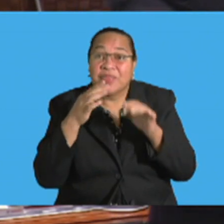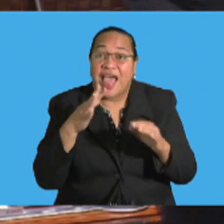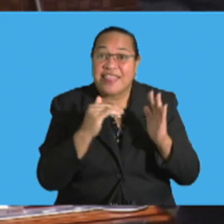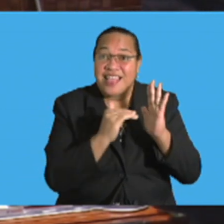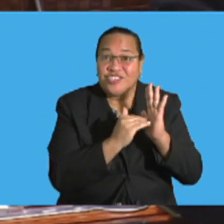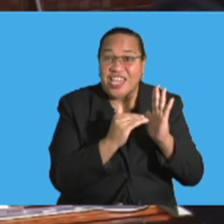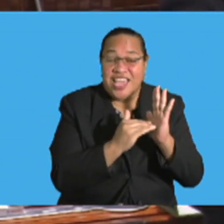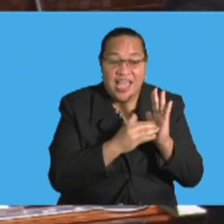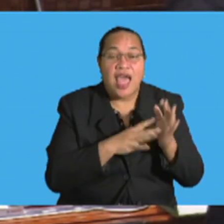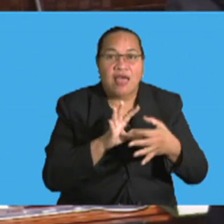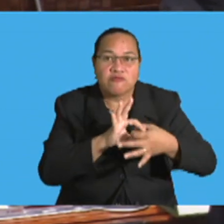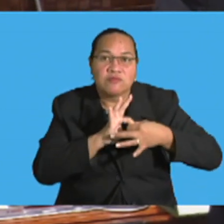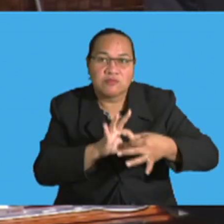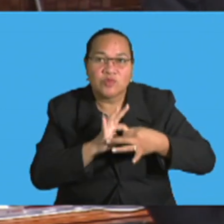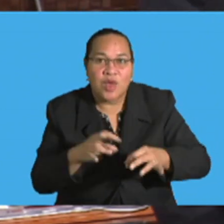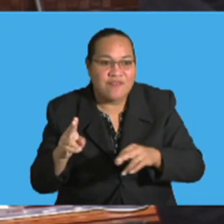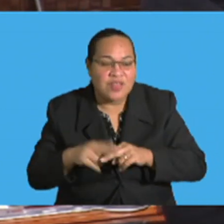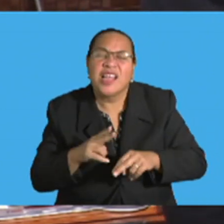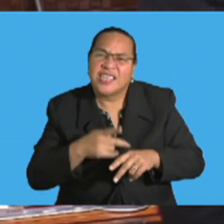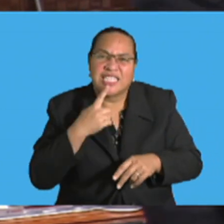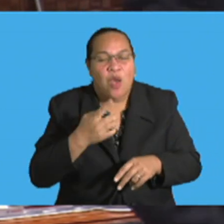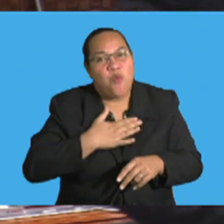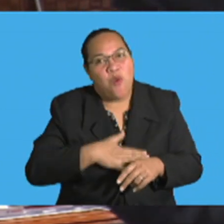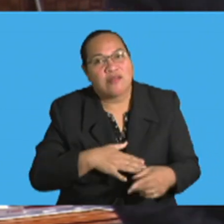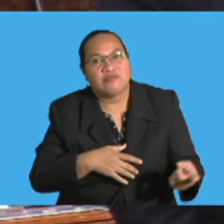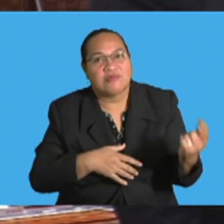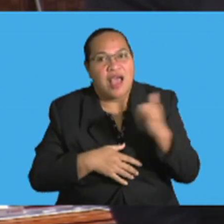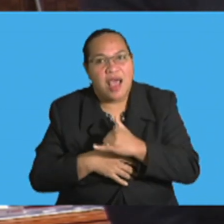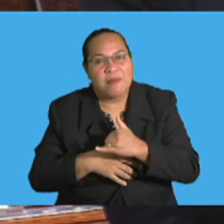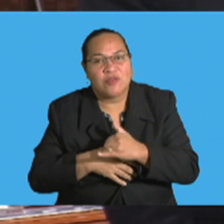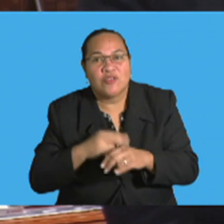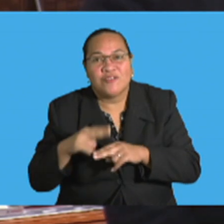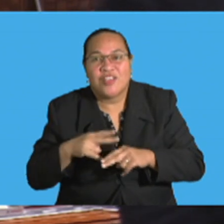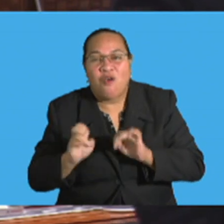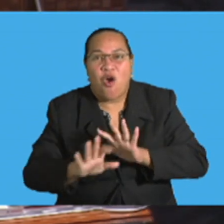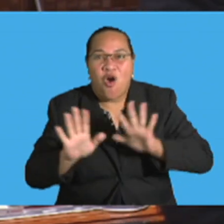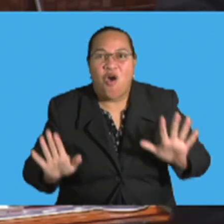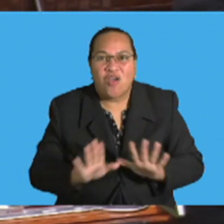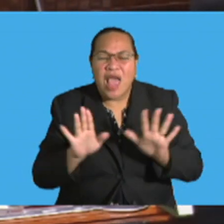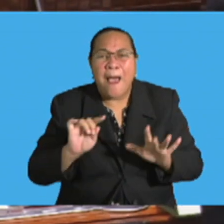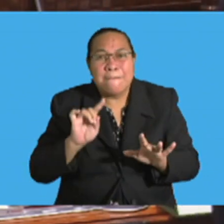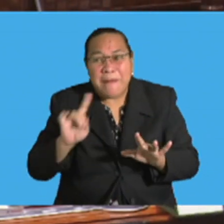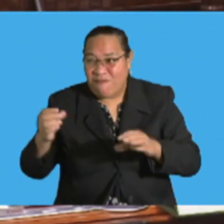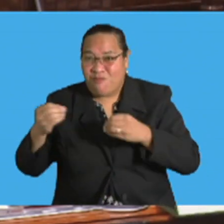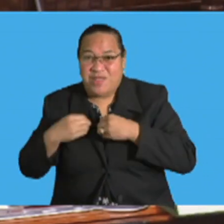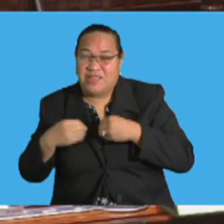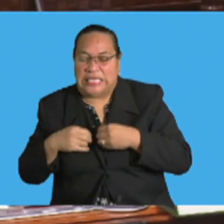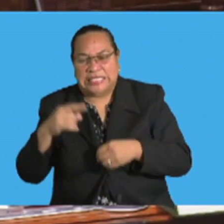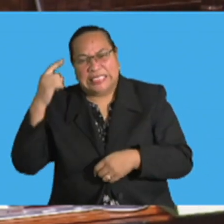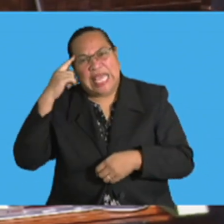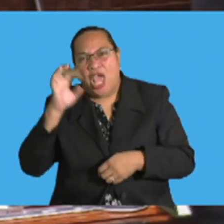had an affinity with Fiji. The family liked to come to Fiji for holiday. They kept it going. But from a commercial perspective, it is not viable for